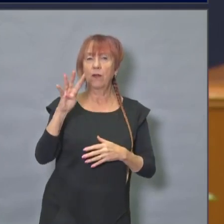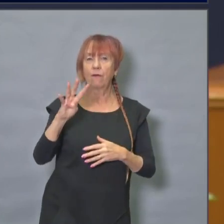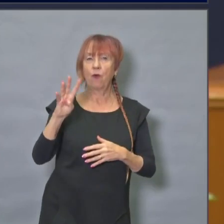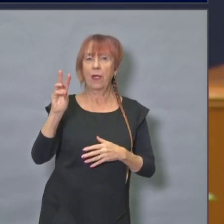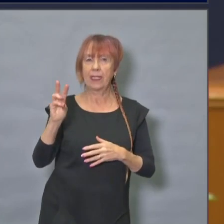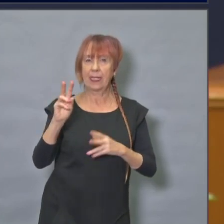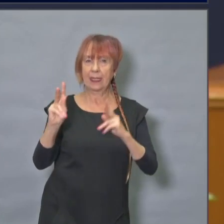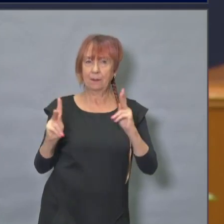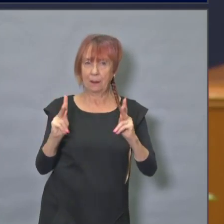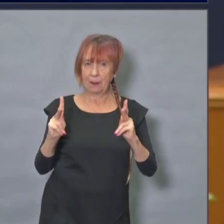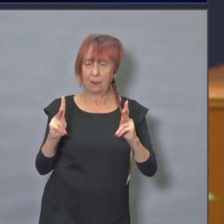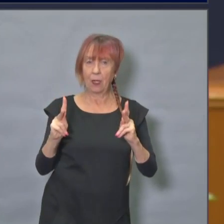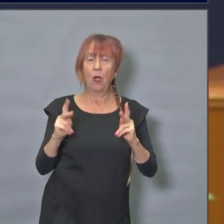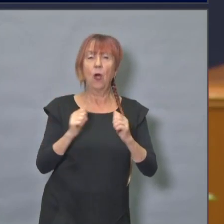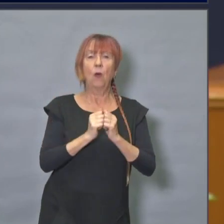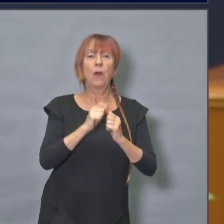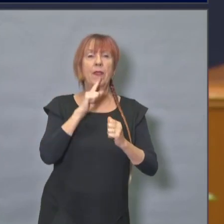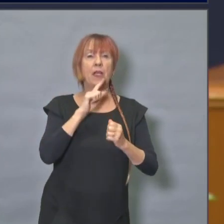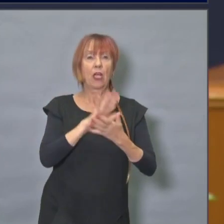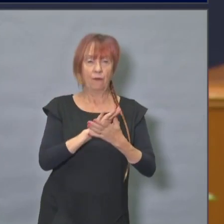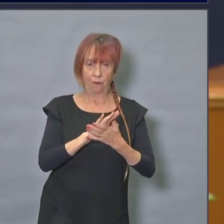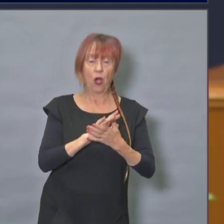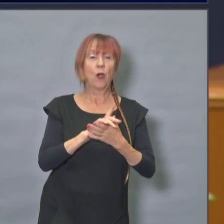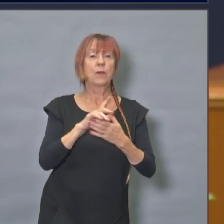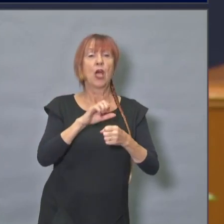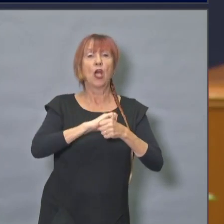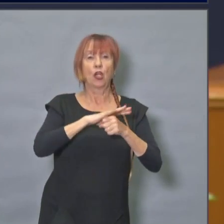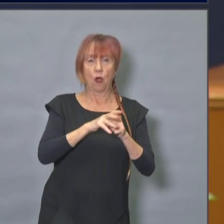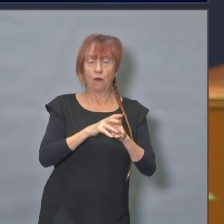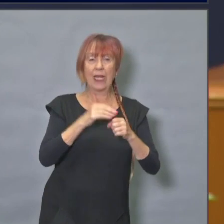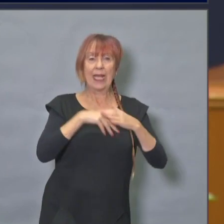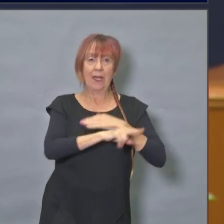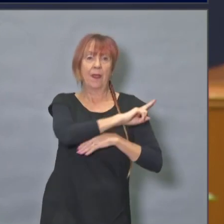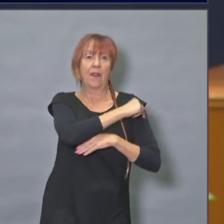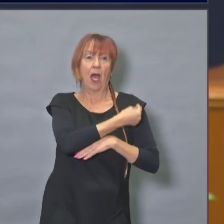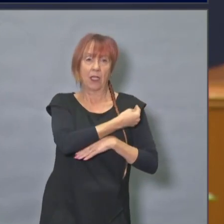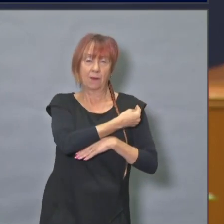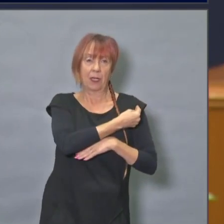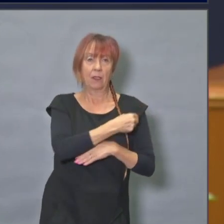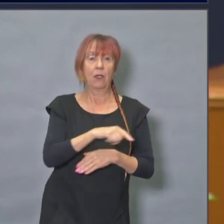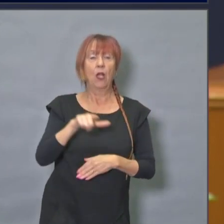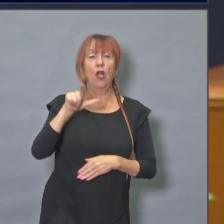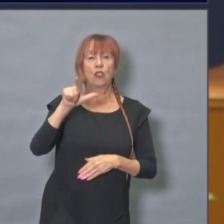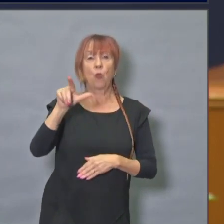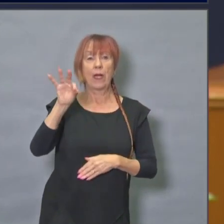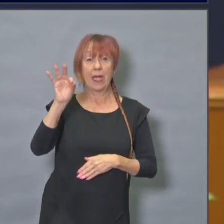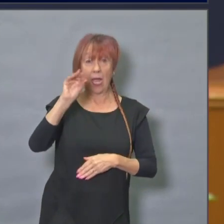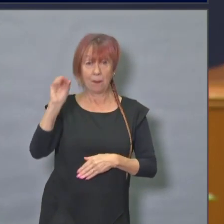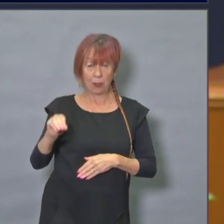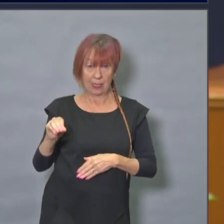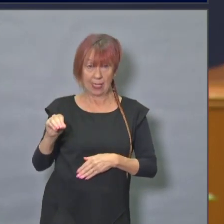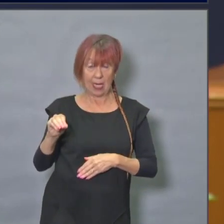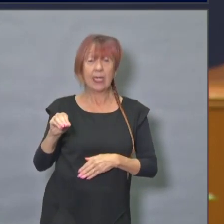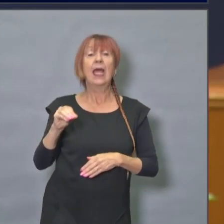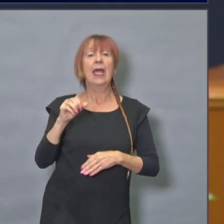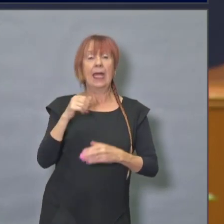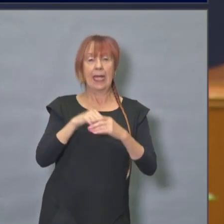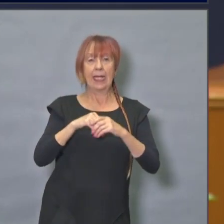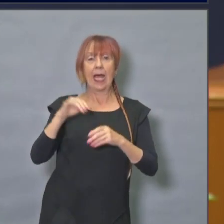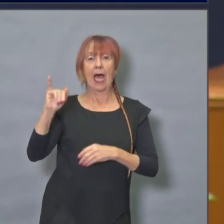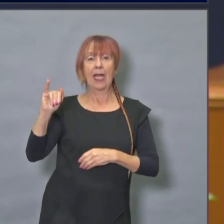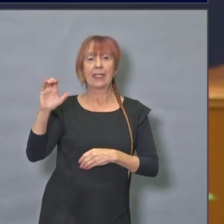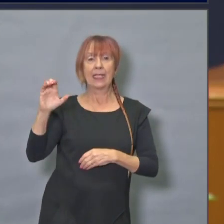1,446 people with a confirmed case of COVID-19 who are hospitalized. 29% of the people are in the ICU,